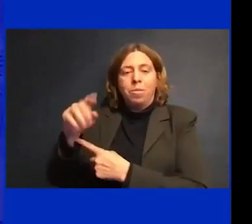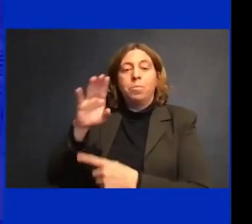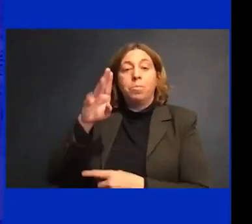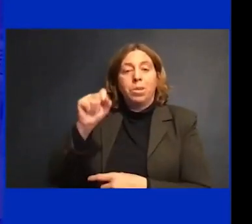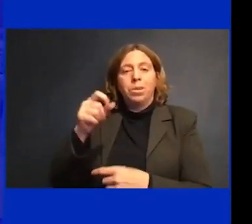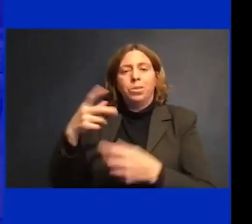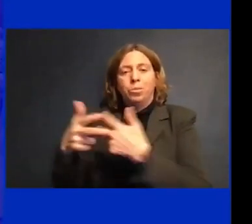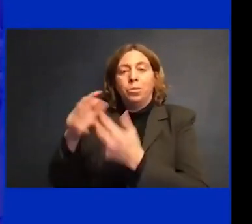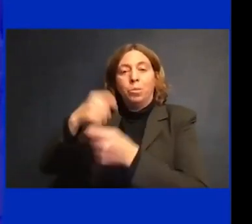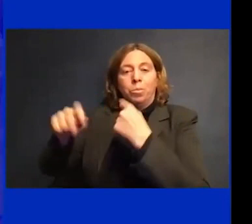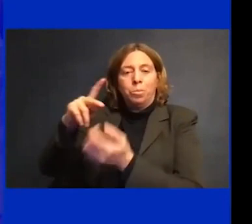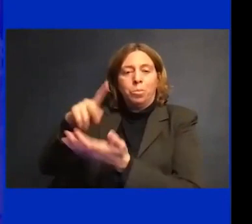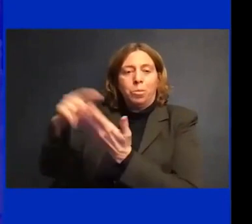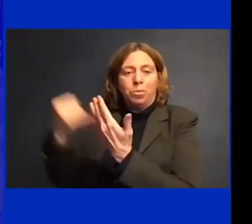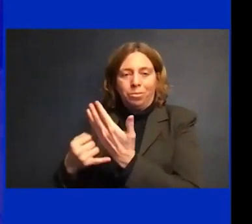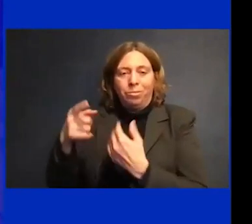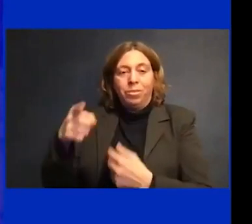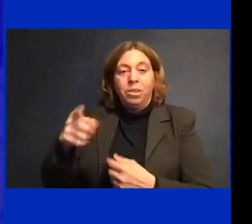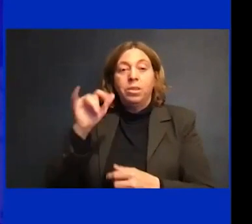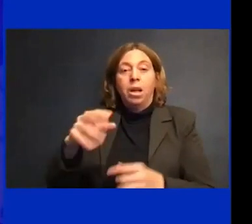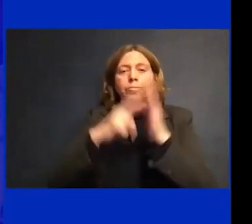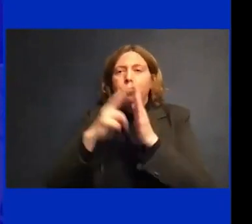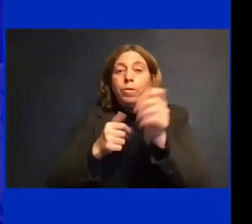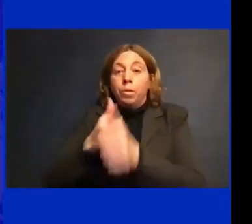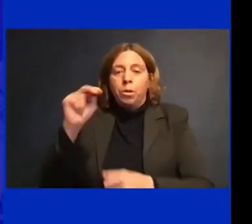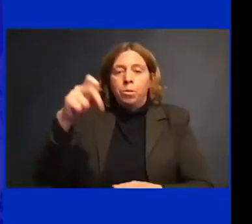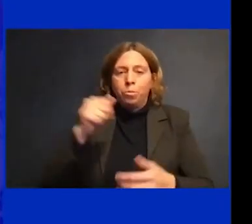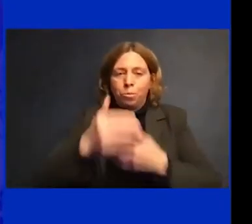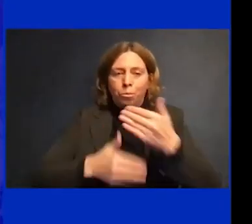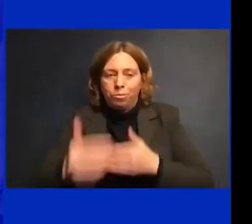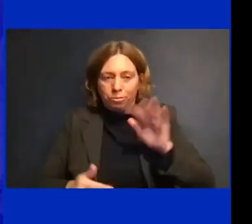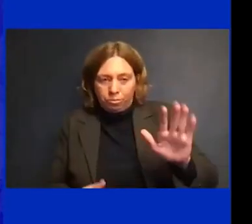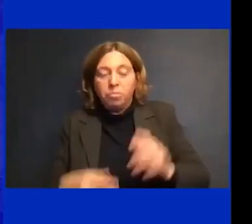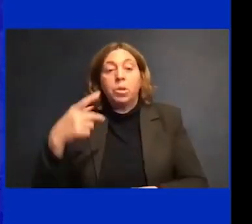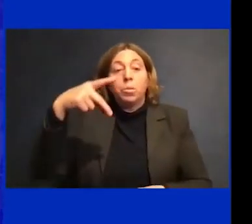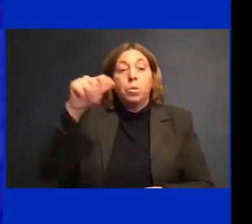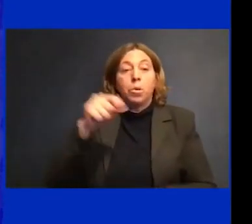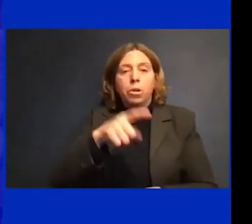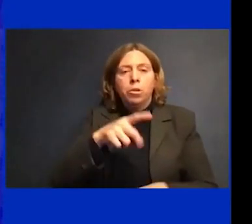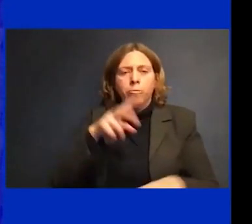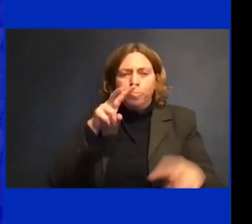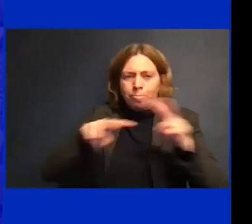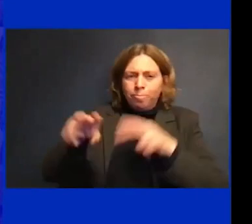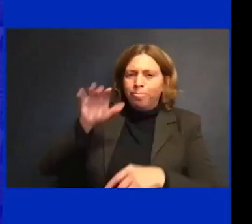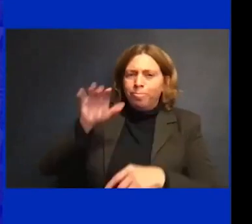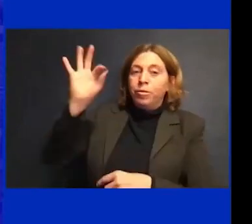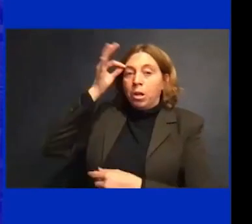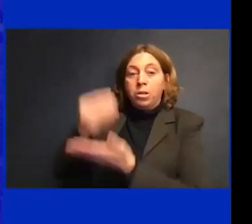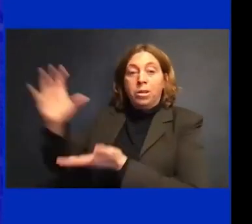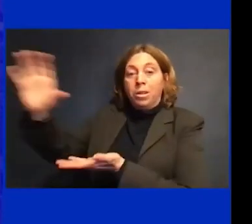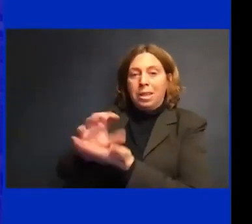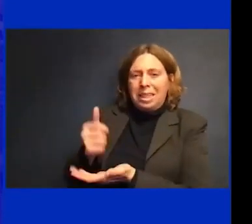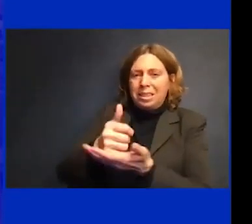Project. Under the auspices of the NEPA process, the Port Authority is seeking federal funding to assist